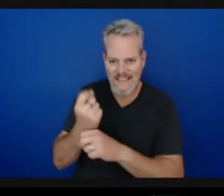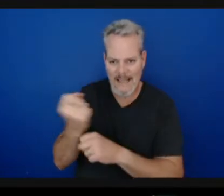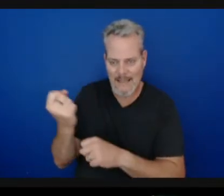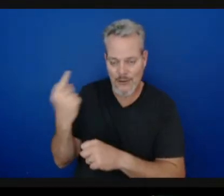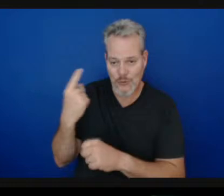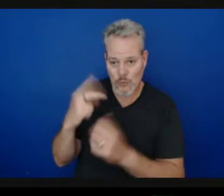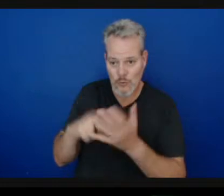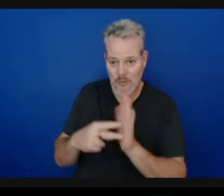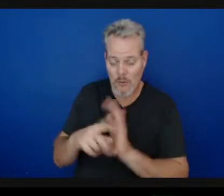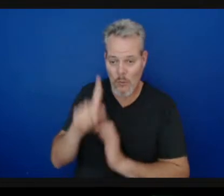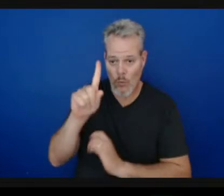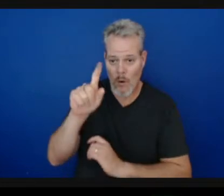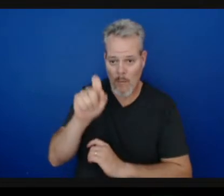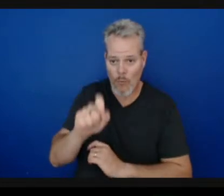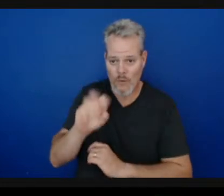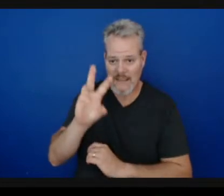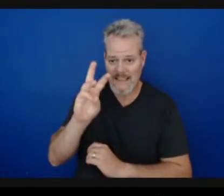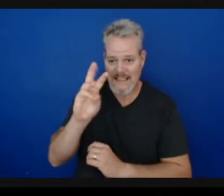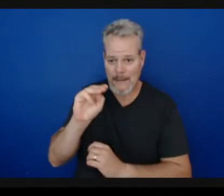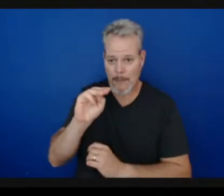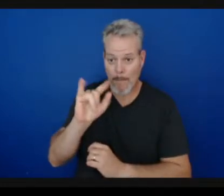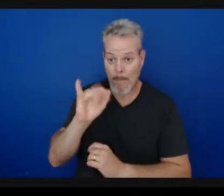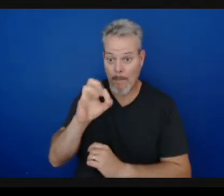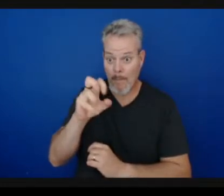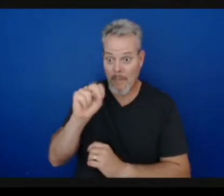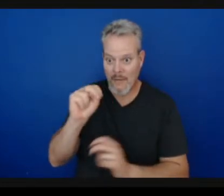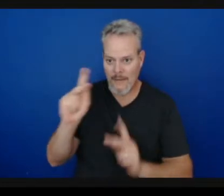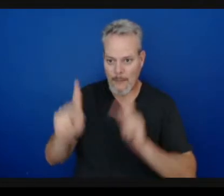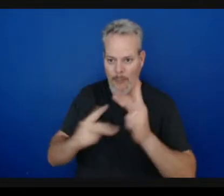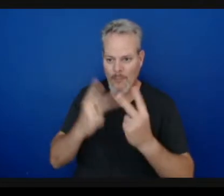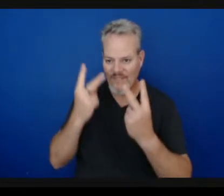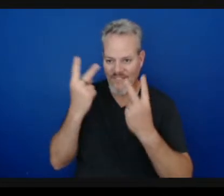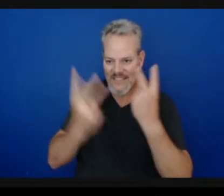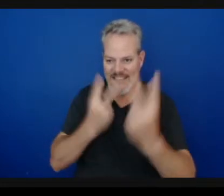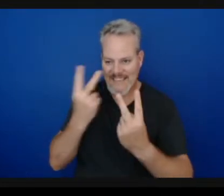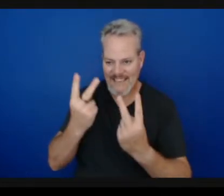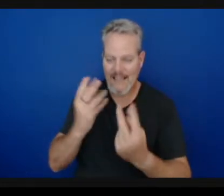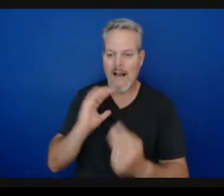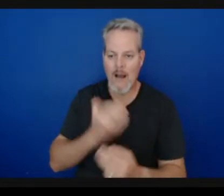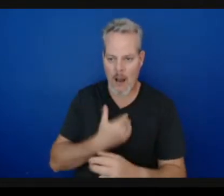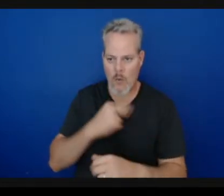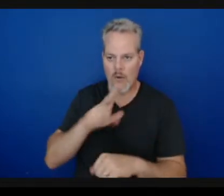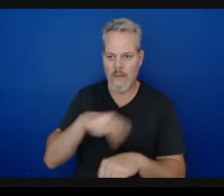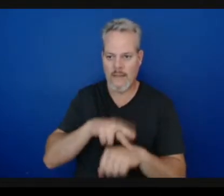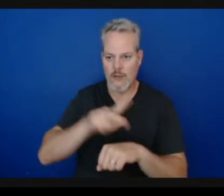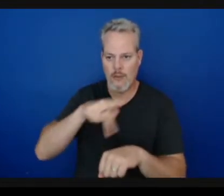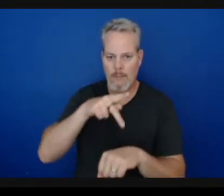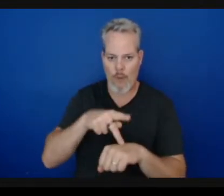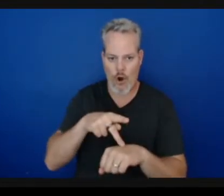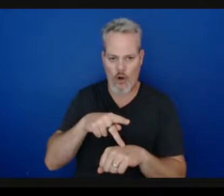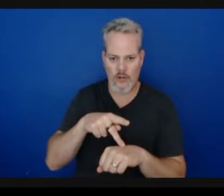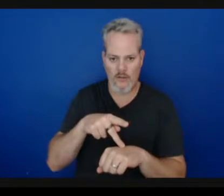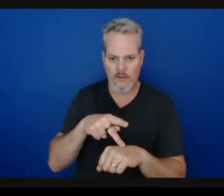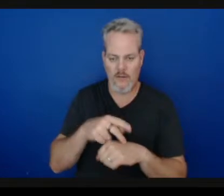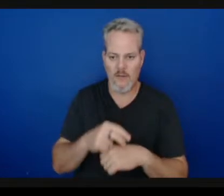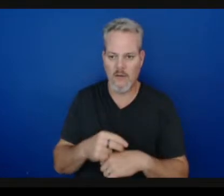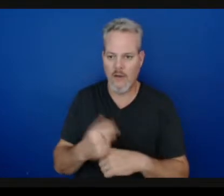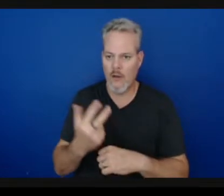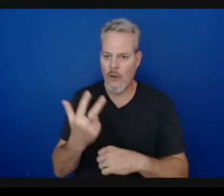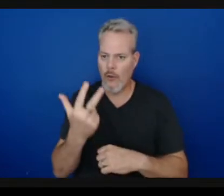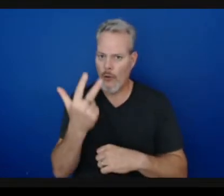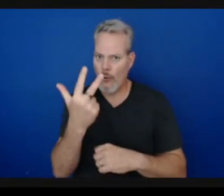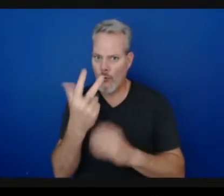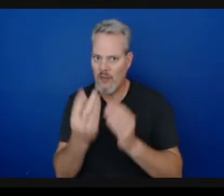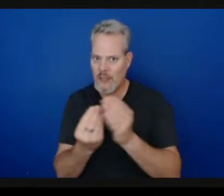million people visiting national park in 2023. 3 eruptions in 2023. It must have been a pretty